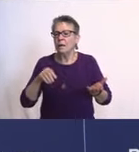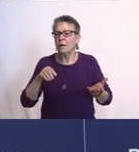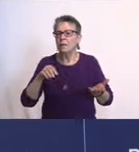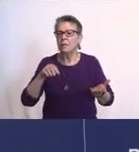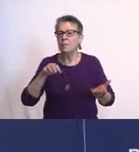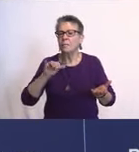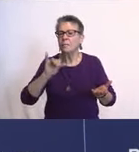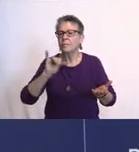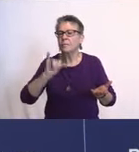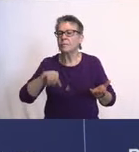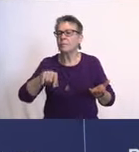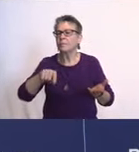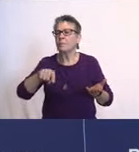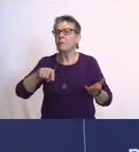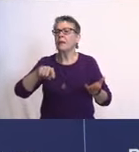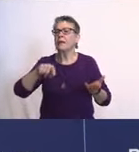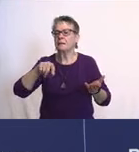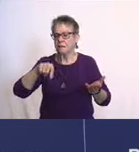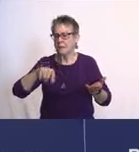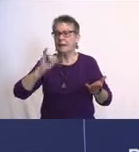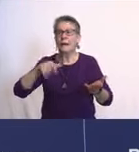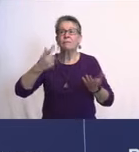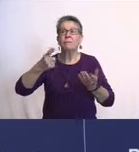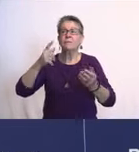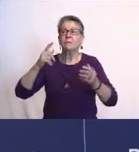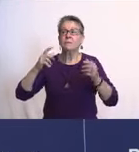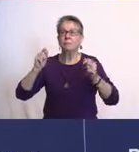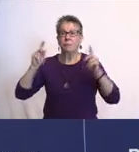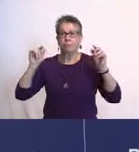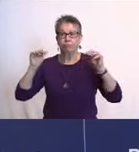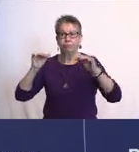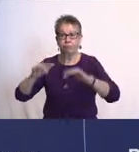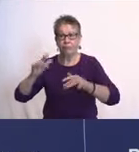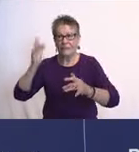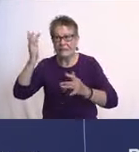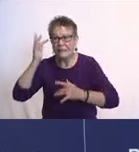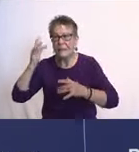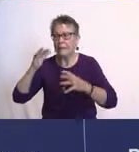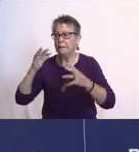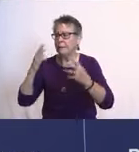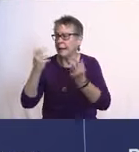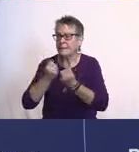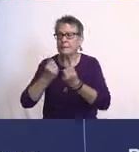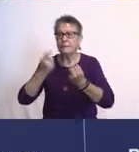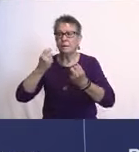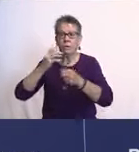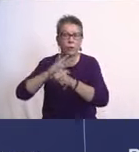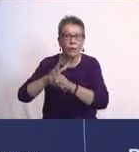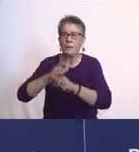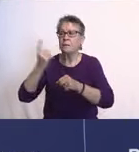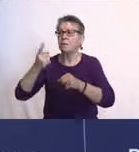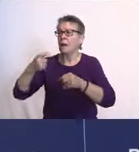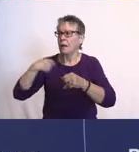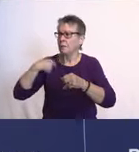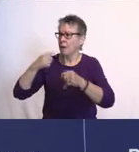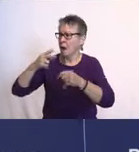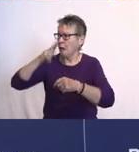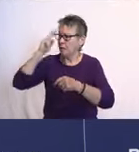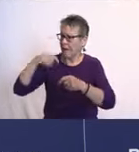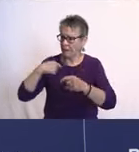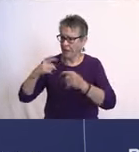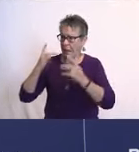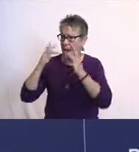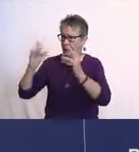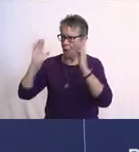They're actually meeting today with FEMA and our all hazard incident management team. And as always, the U.S. Army Corps of Engineers play a